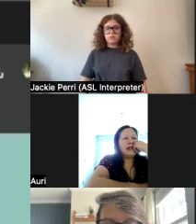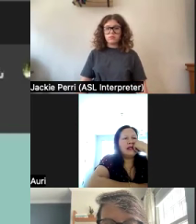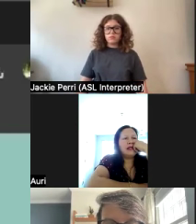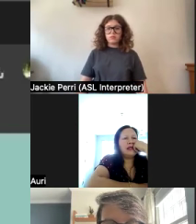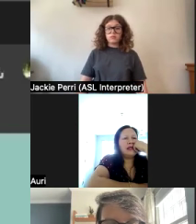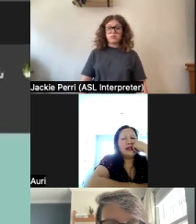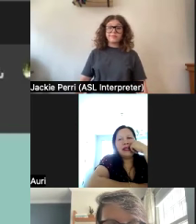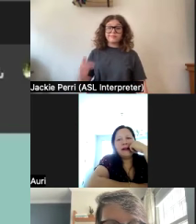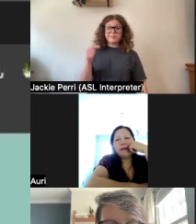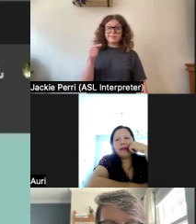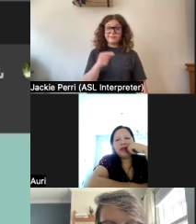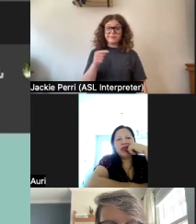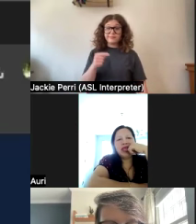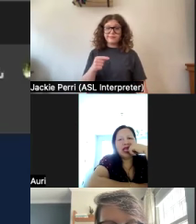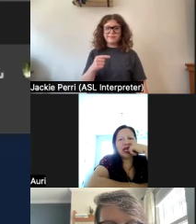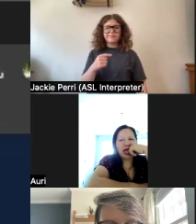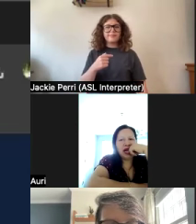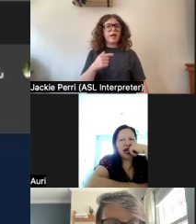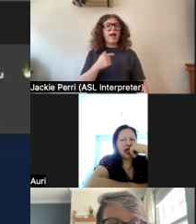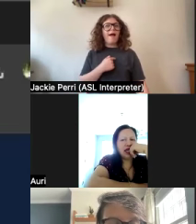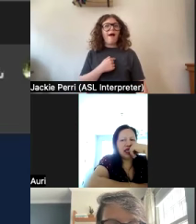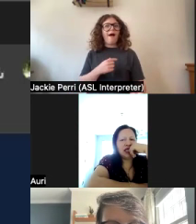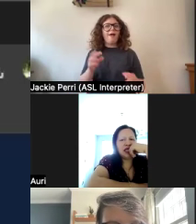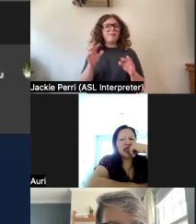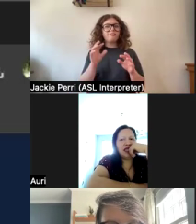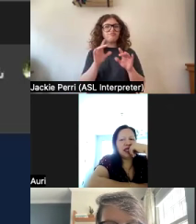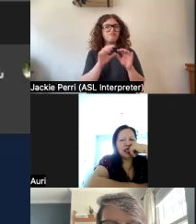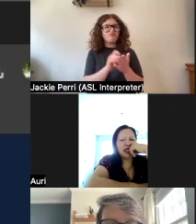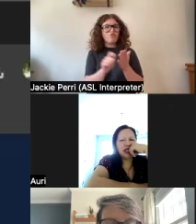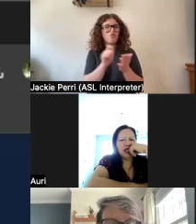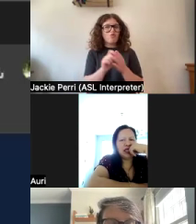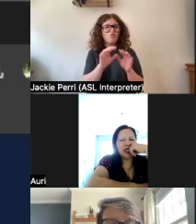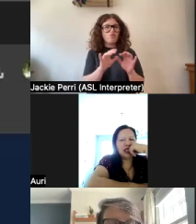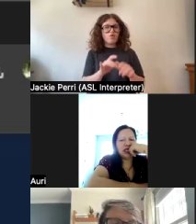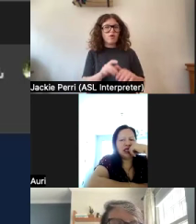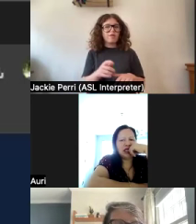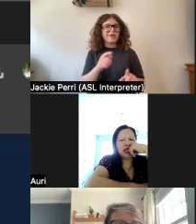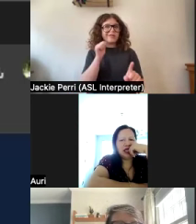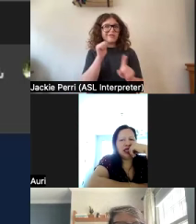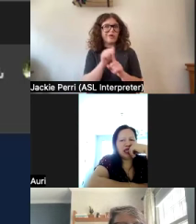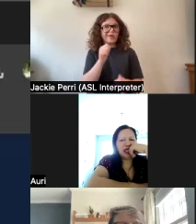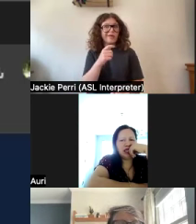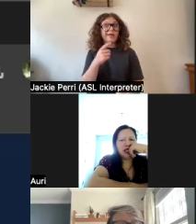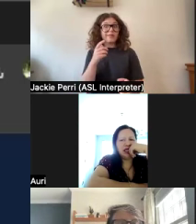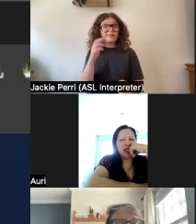This one, I worded it tricky on purpose. So that is false. So in,